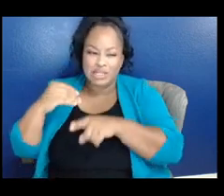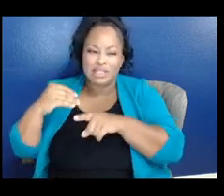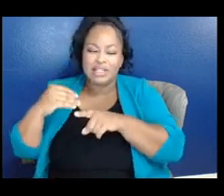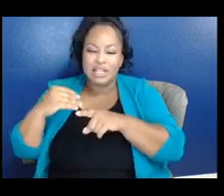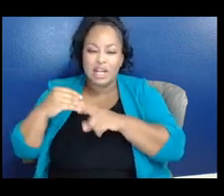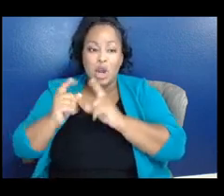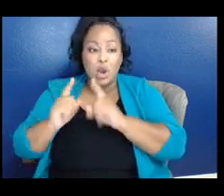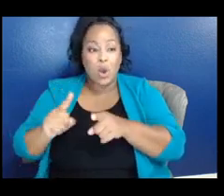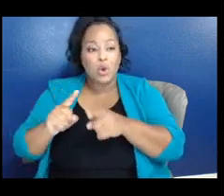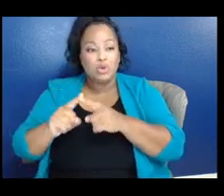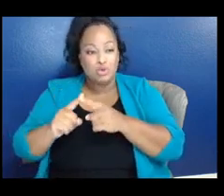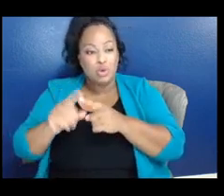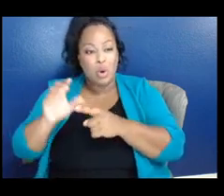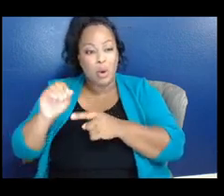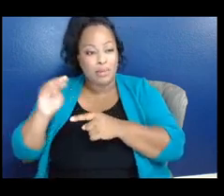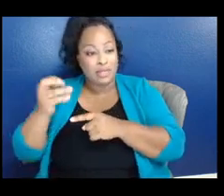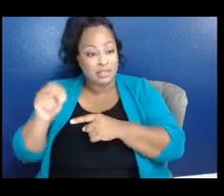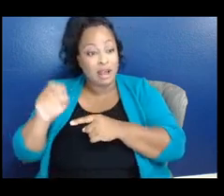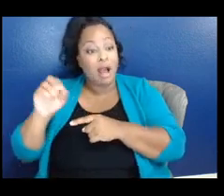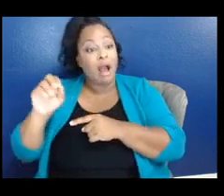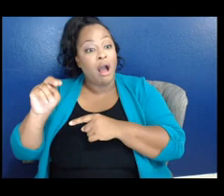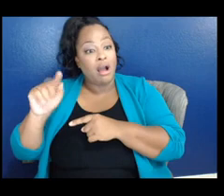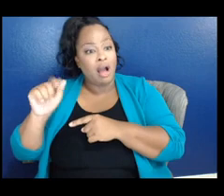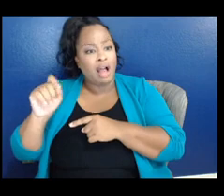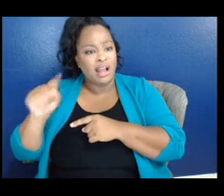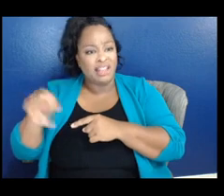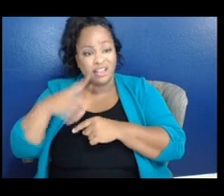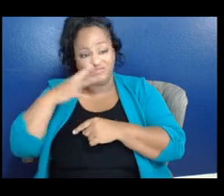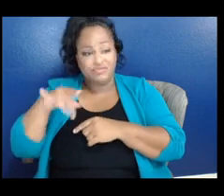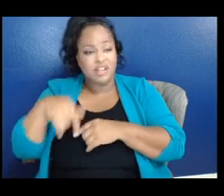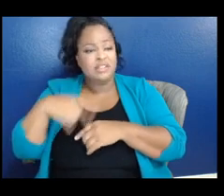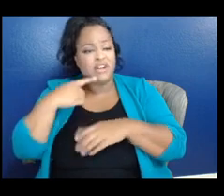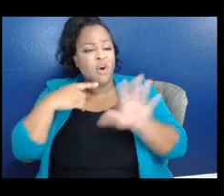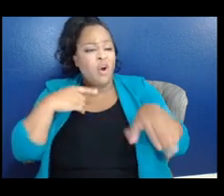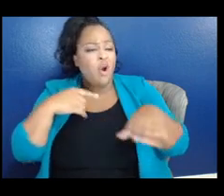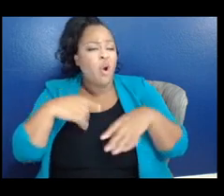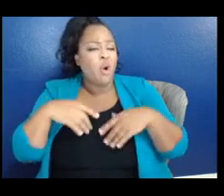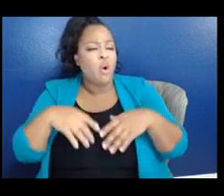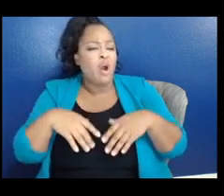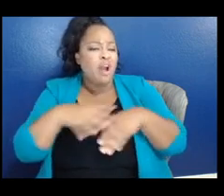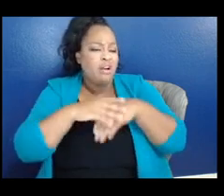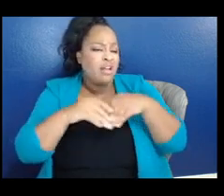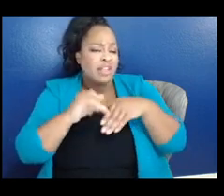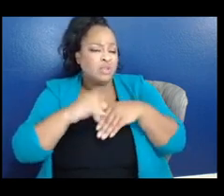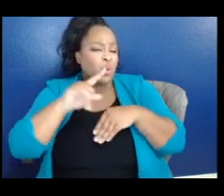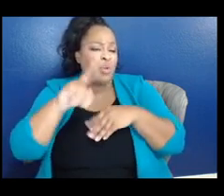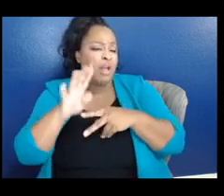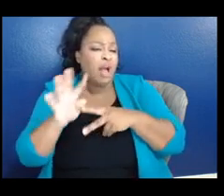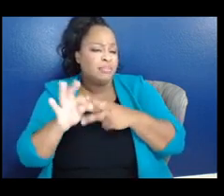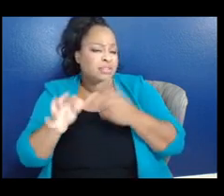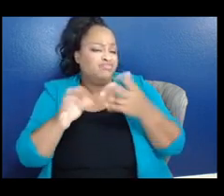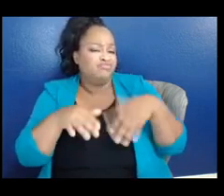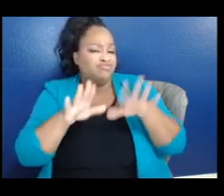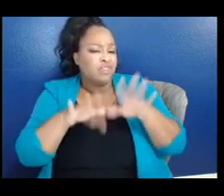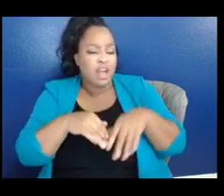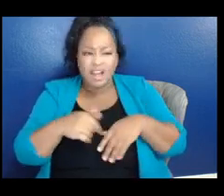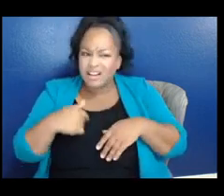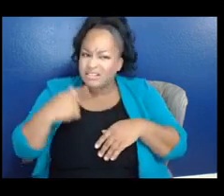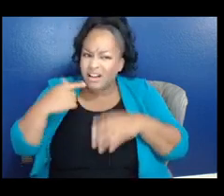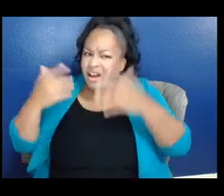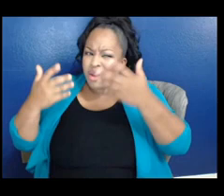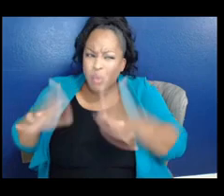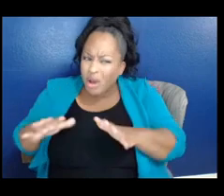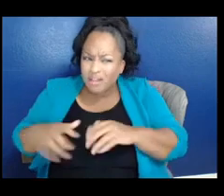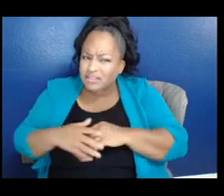of going to a gynecologist oncologist and being dismissed. Once he told her that a hysterectomy was her only option, she said, I